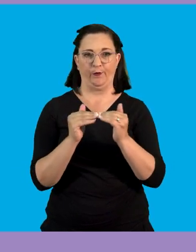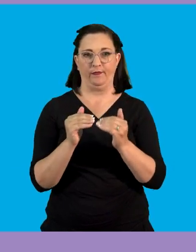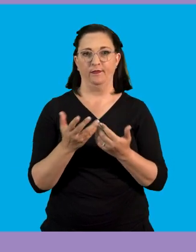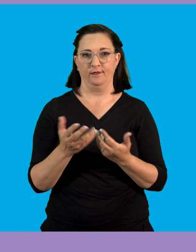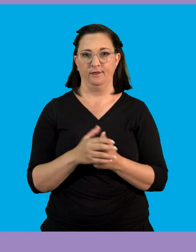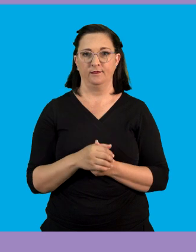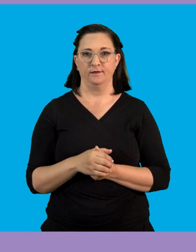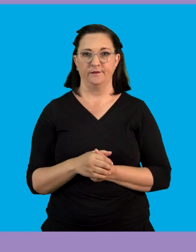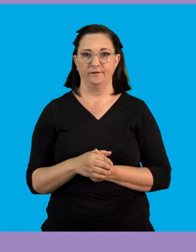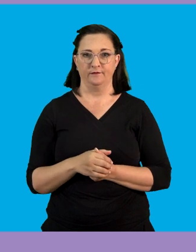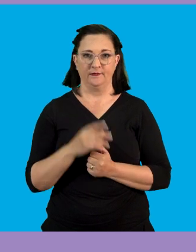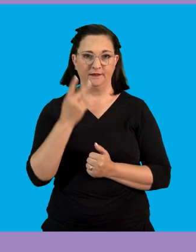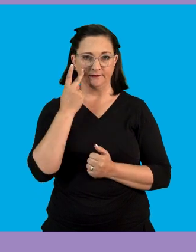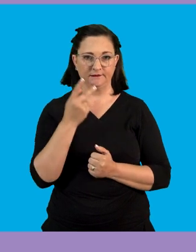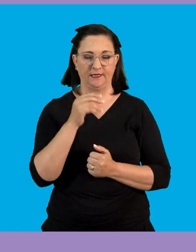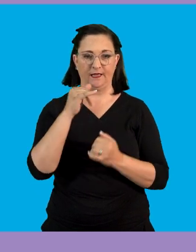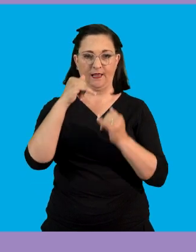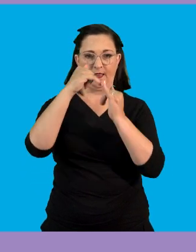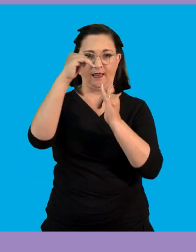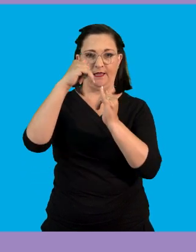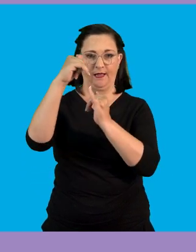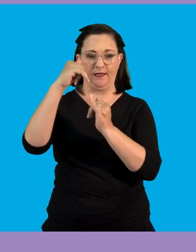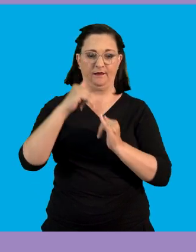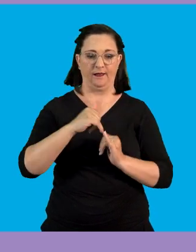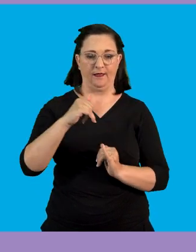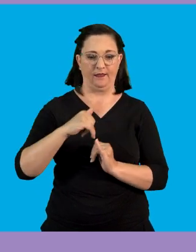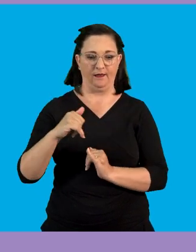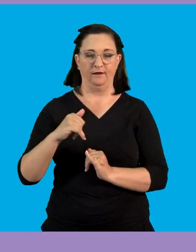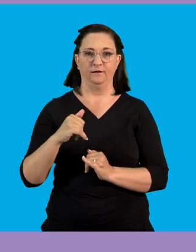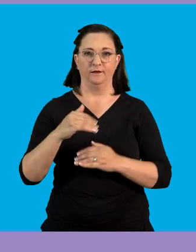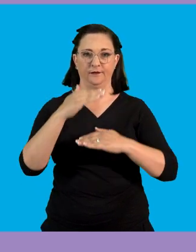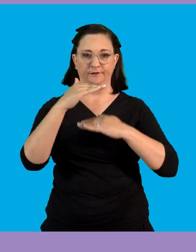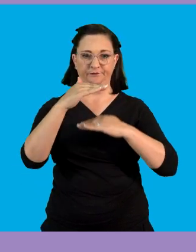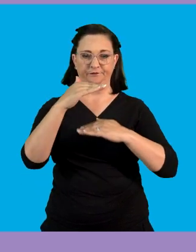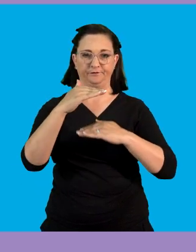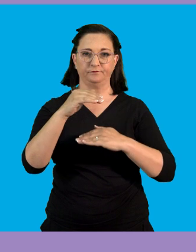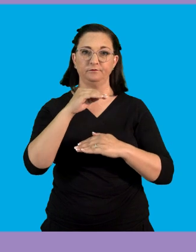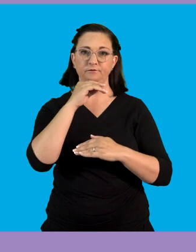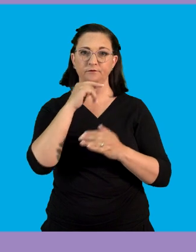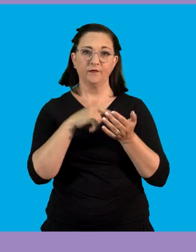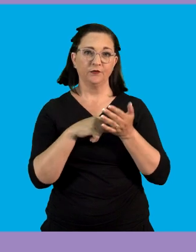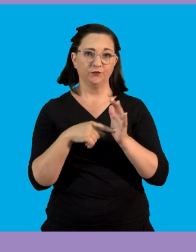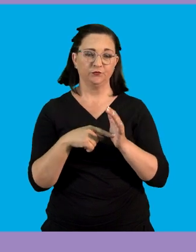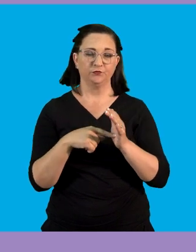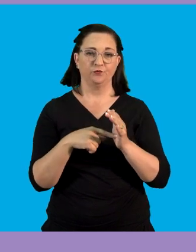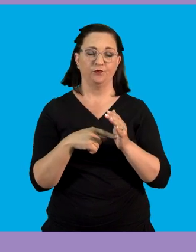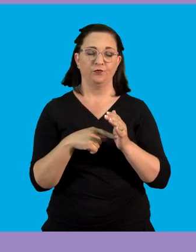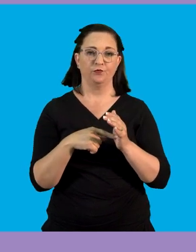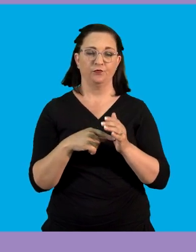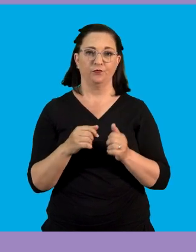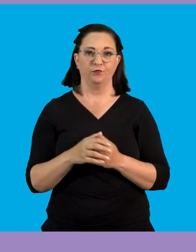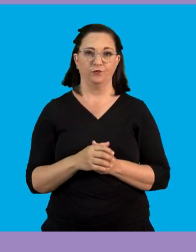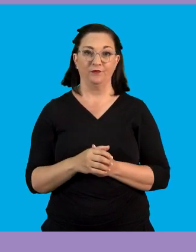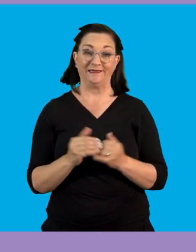at those markings that we were showing. There are two double line there and a double line there, which shows that those